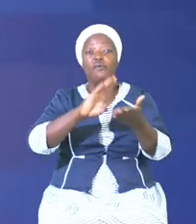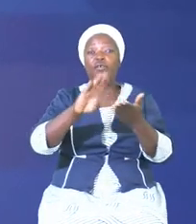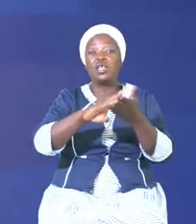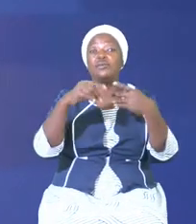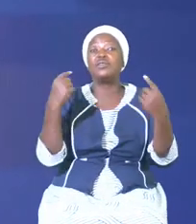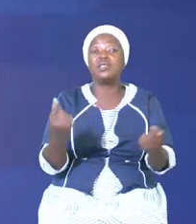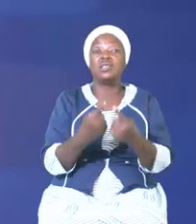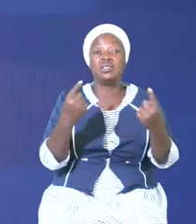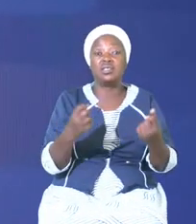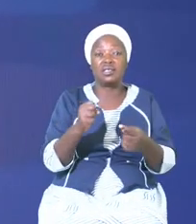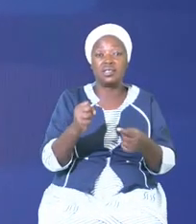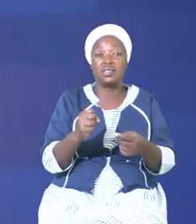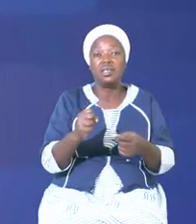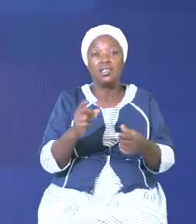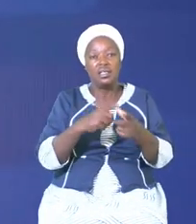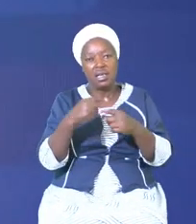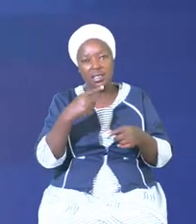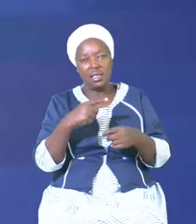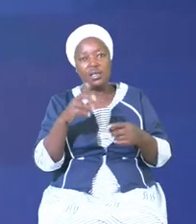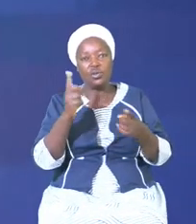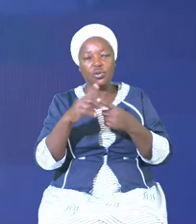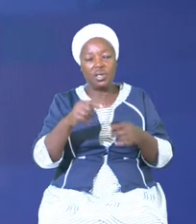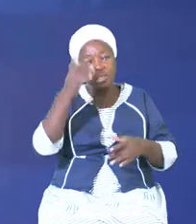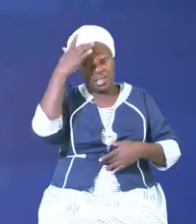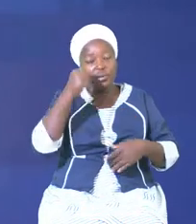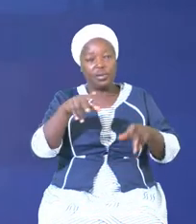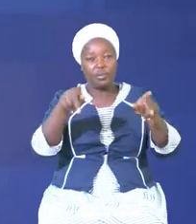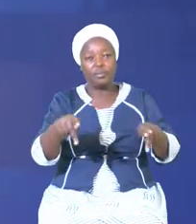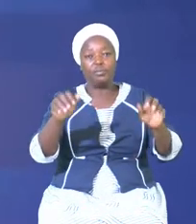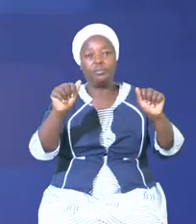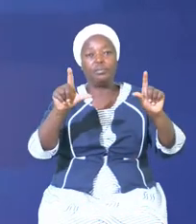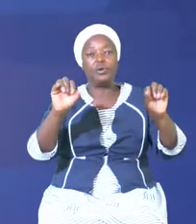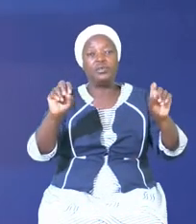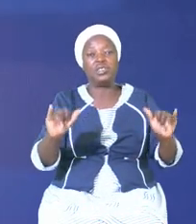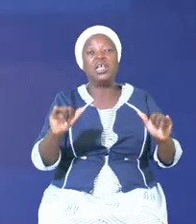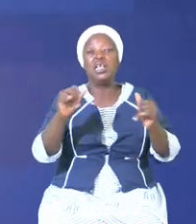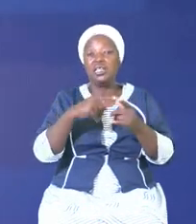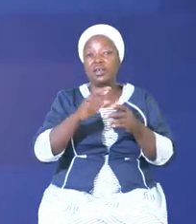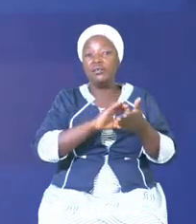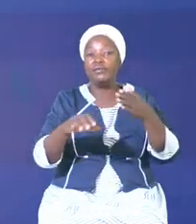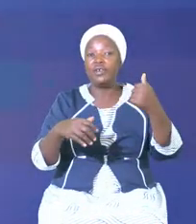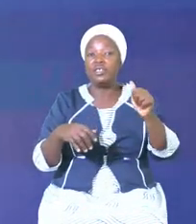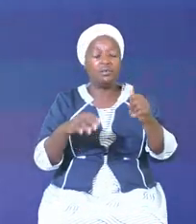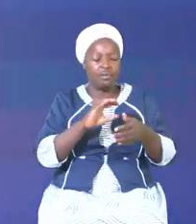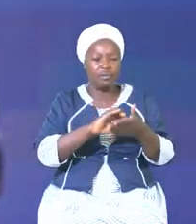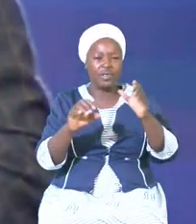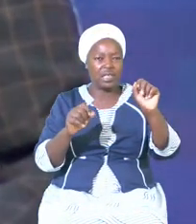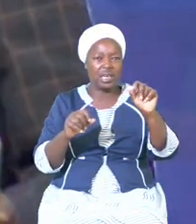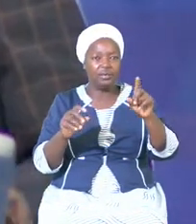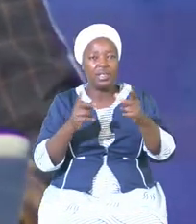sins. It says to the sick of the palsy, verse 11, it says, I say unto